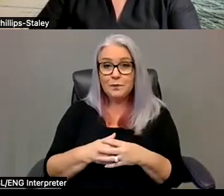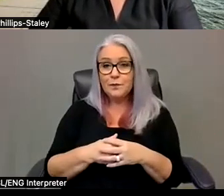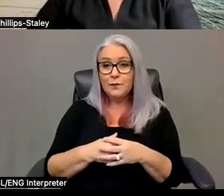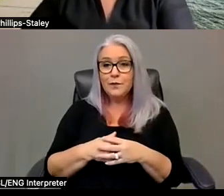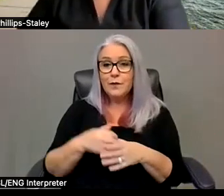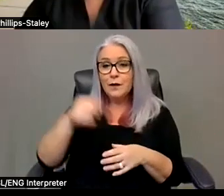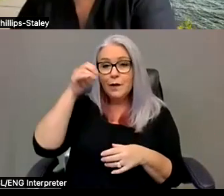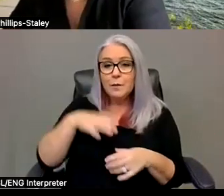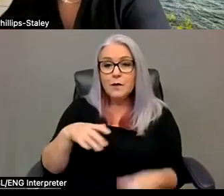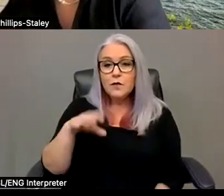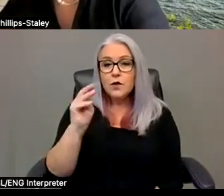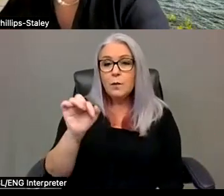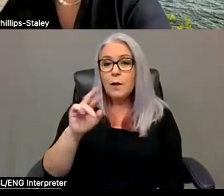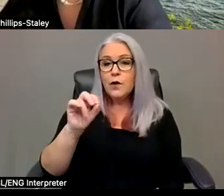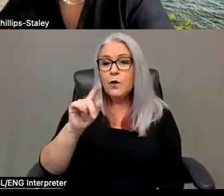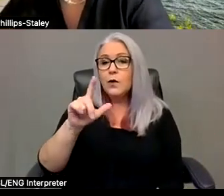Bartolacci.